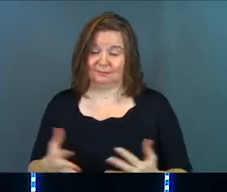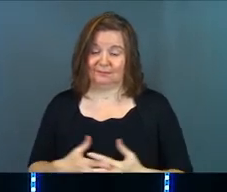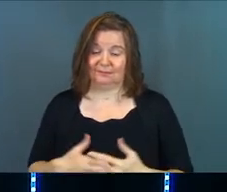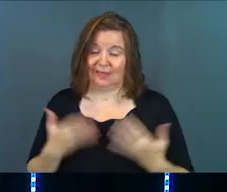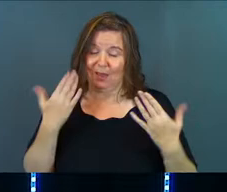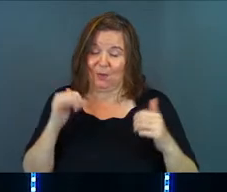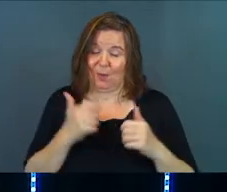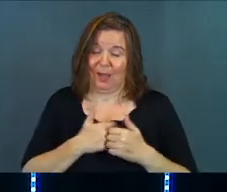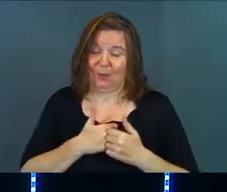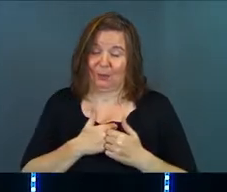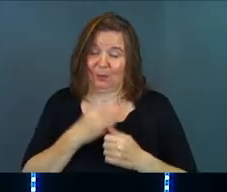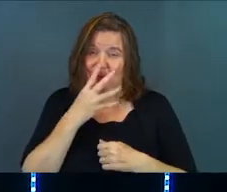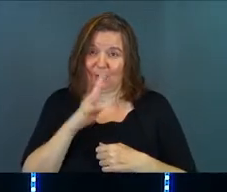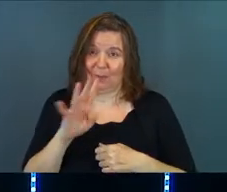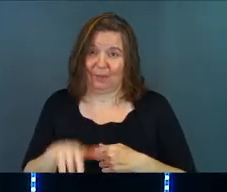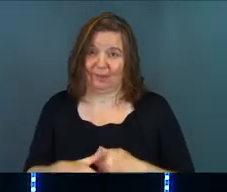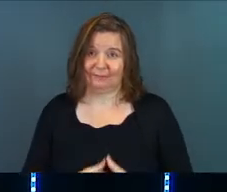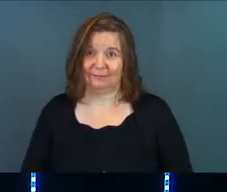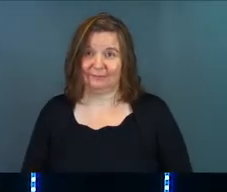I don't know how you get around that.